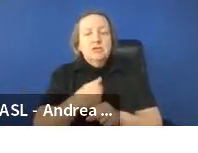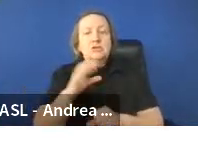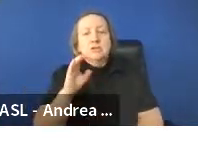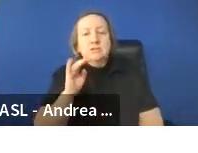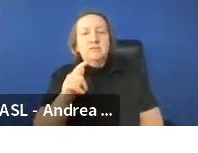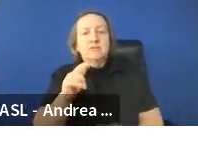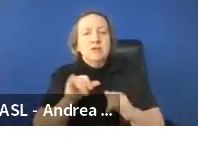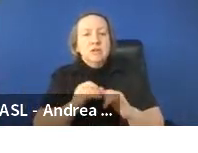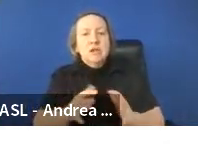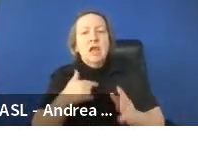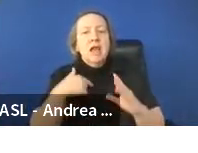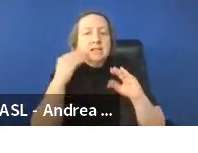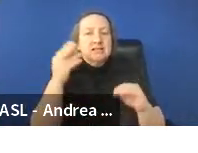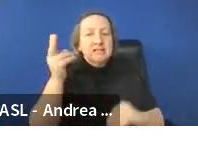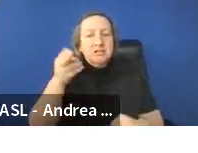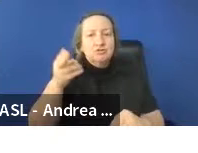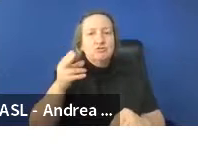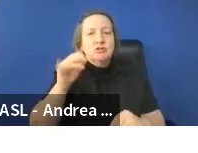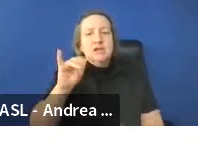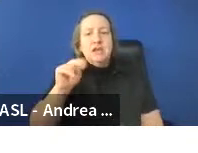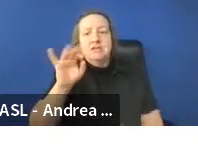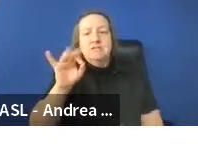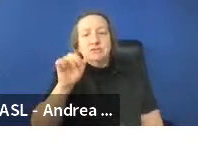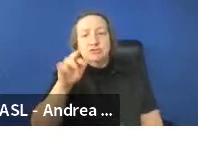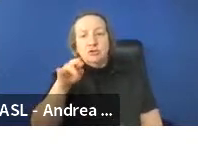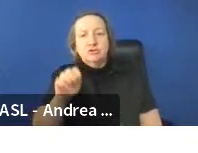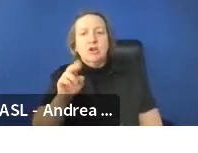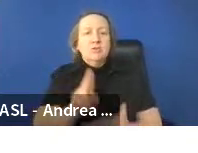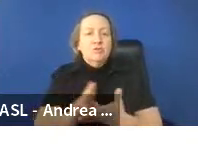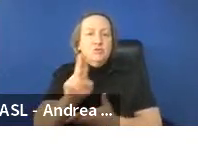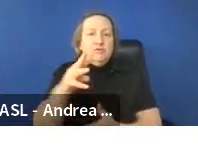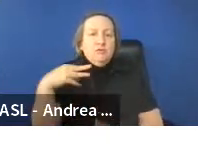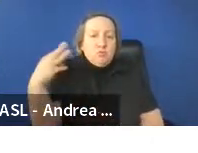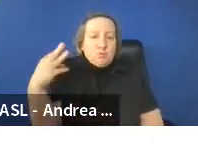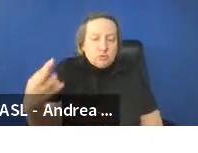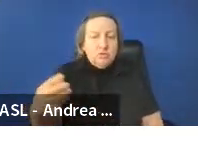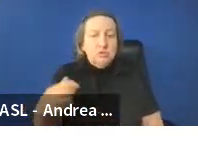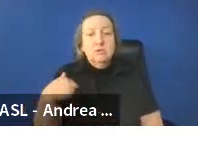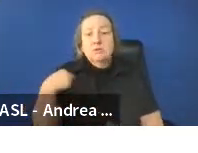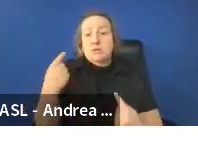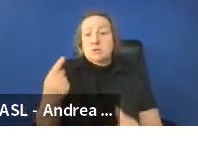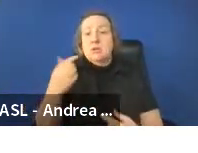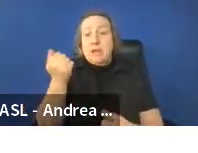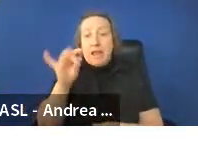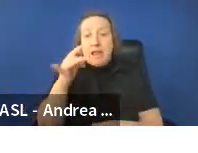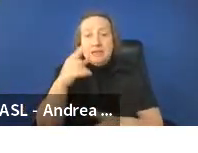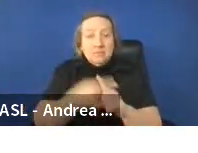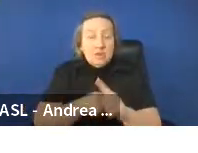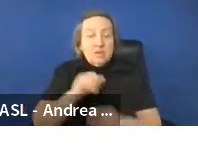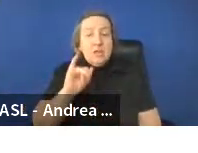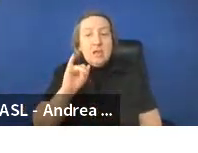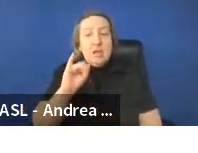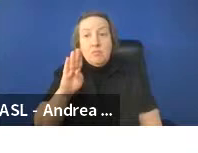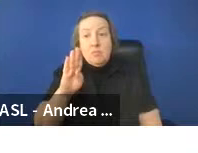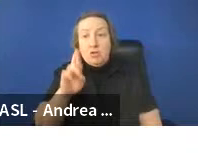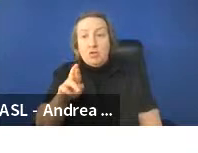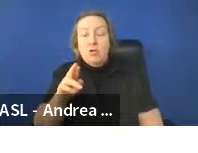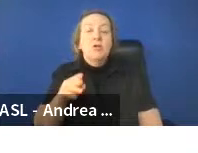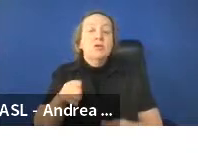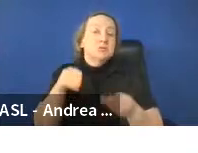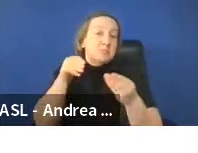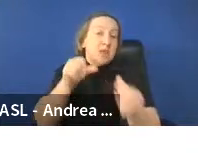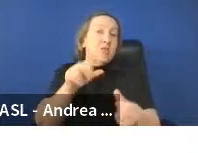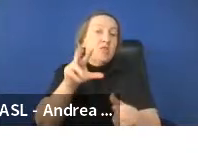history of infrastructure at the University of Washington. In the last 18 months, the IBR has spent $30 million